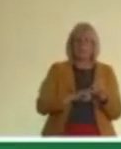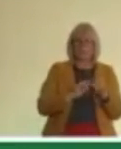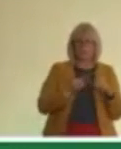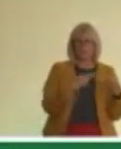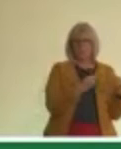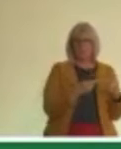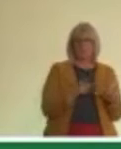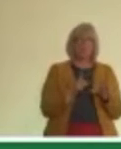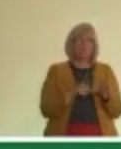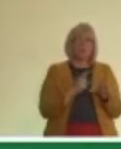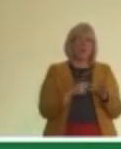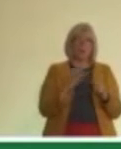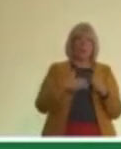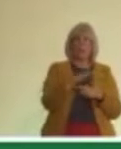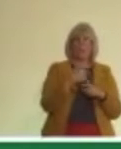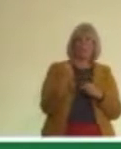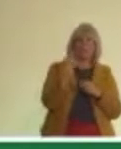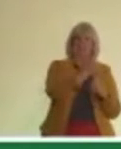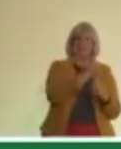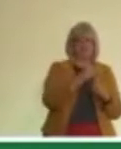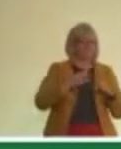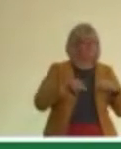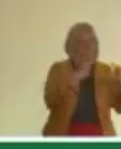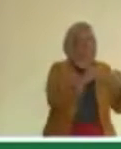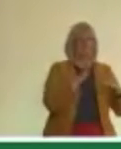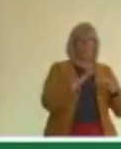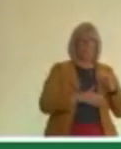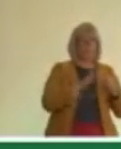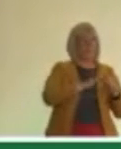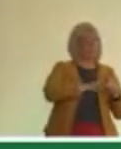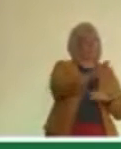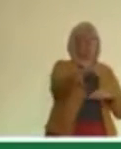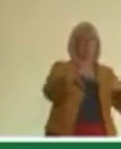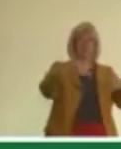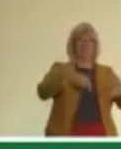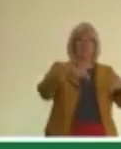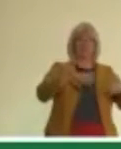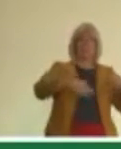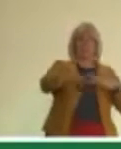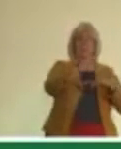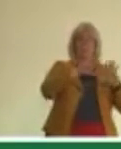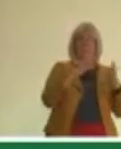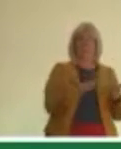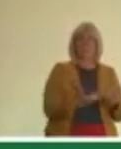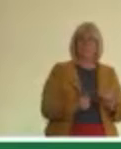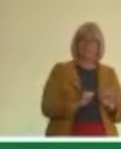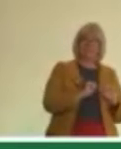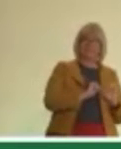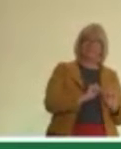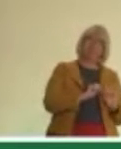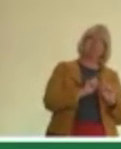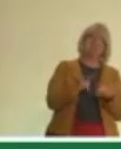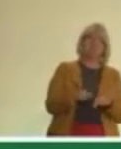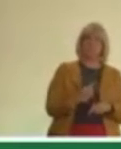climate activists on the very future of this planet. And his response, his instinct, I'm on the side of